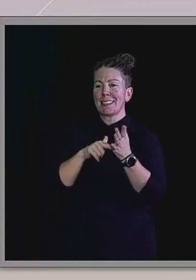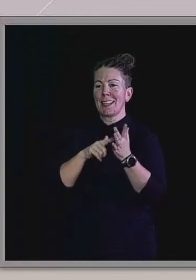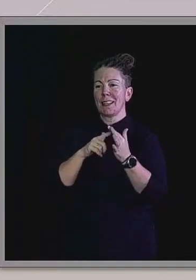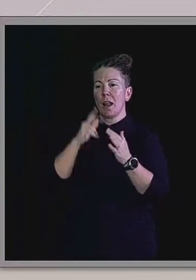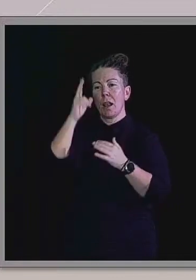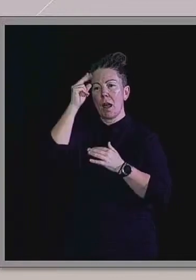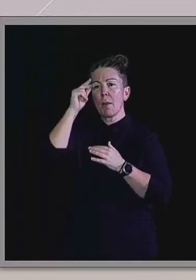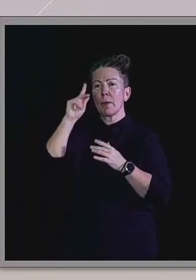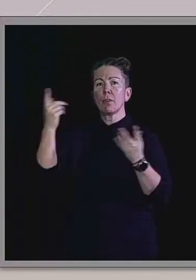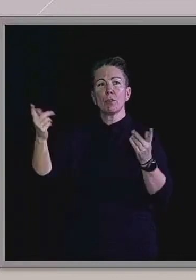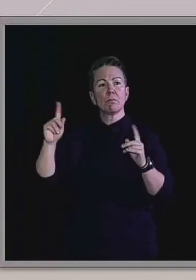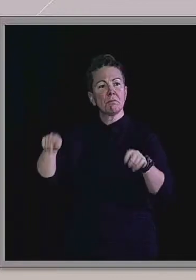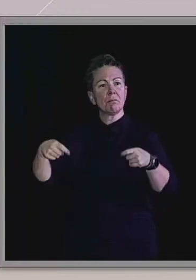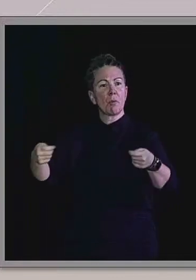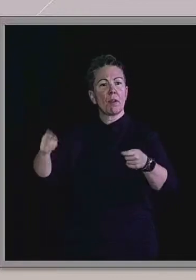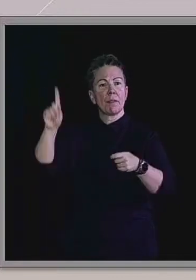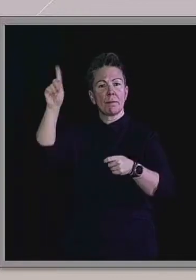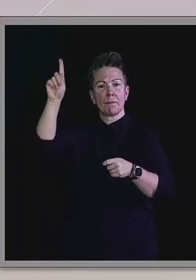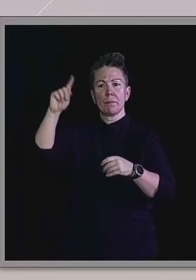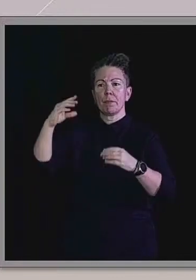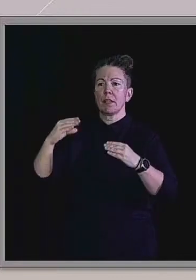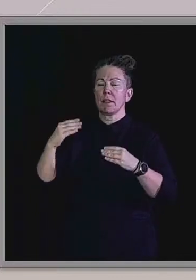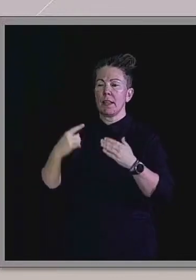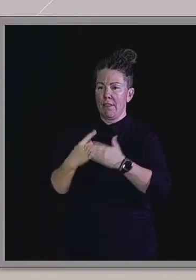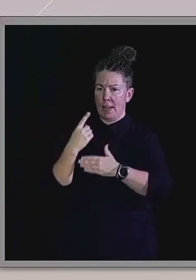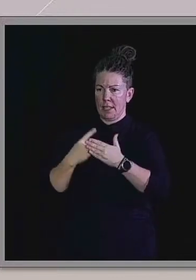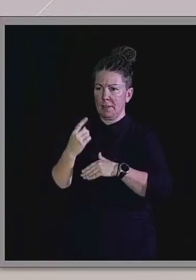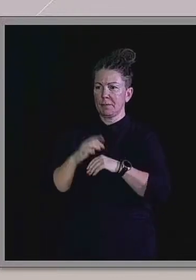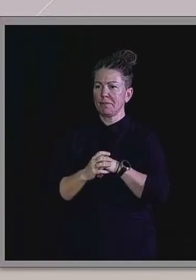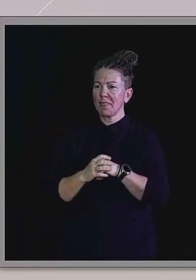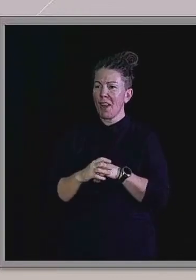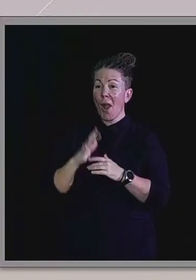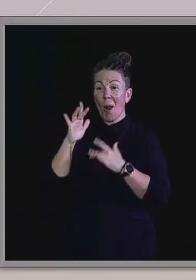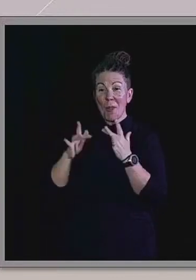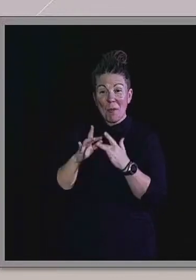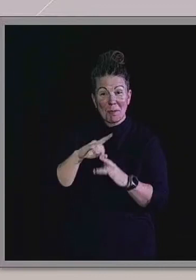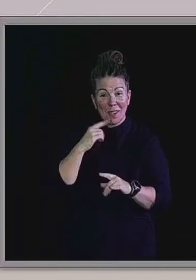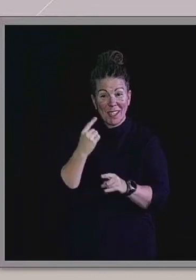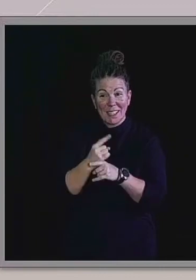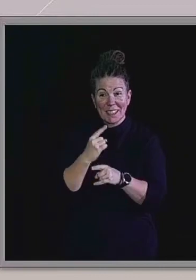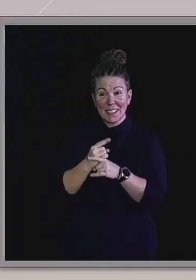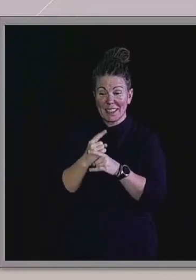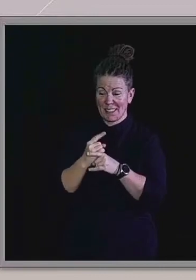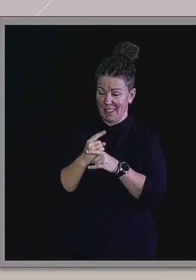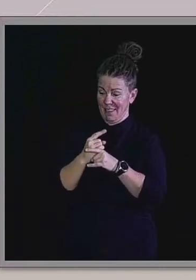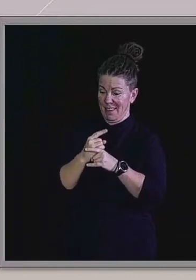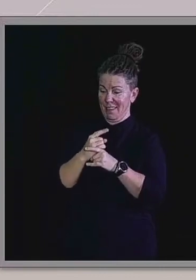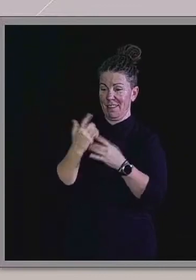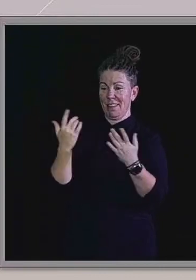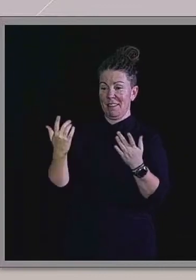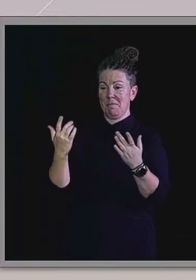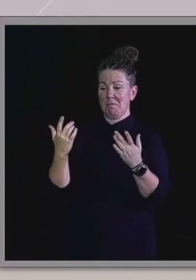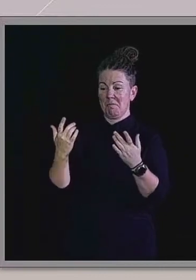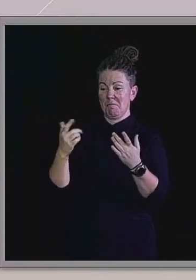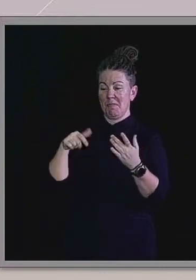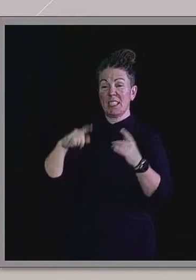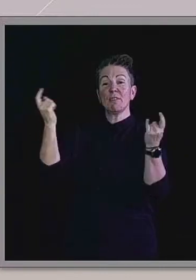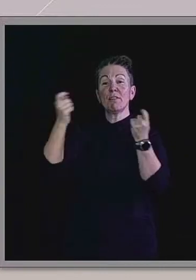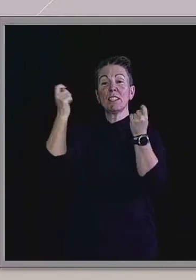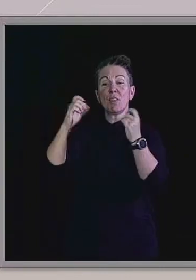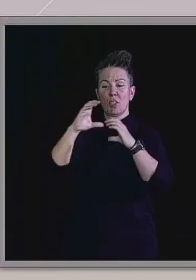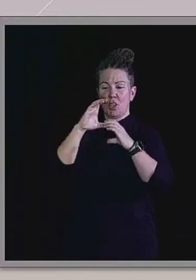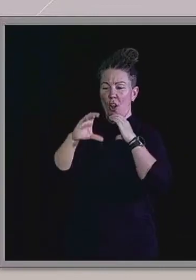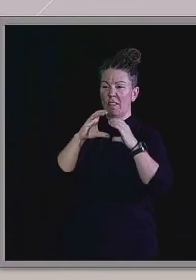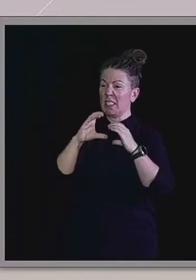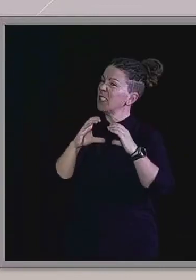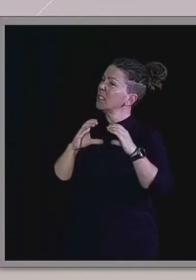event, because I thought it was interesting. On the website they say this festival is about conversations that many would prefer not